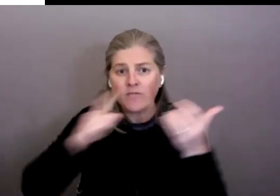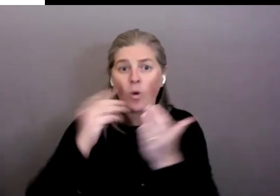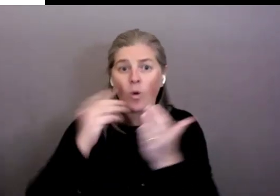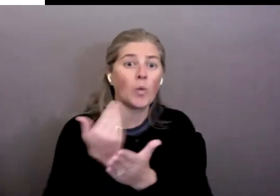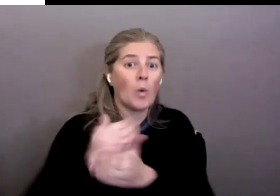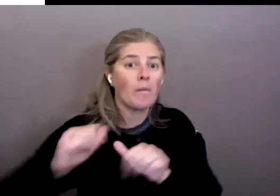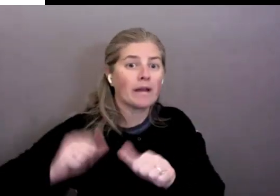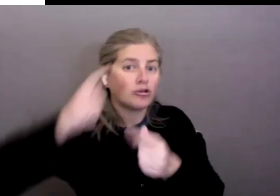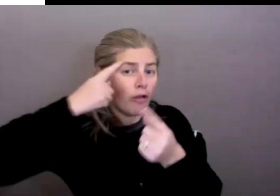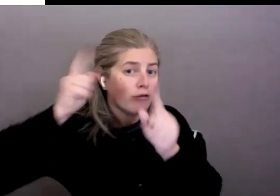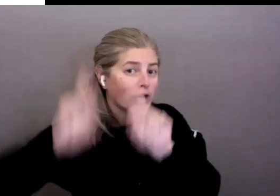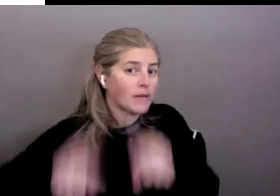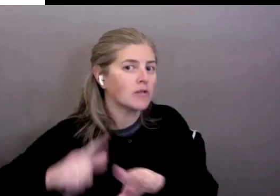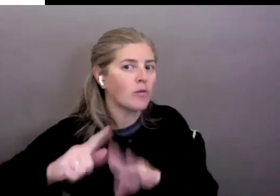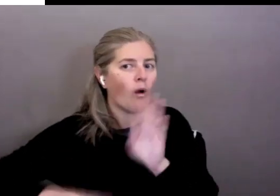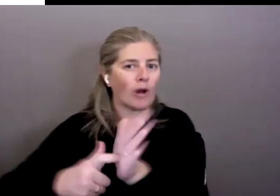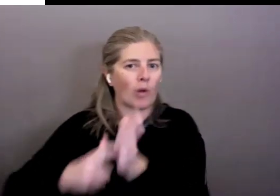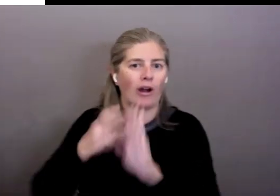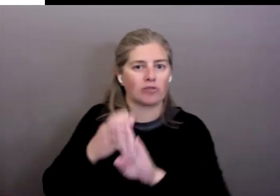agreements that require prior approval.